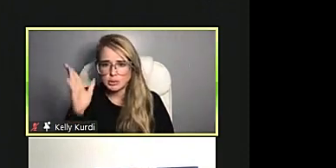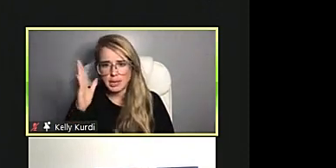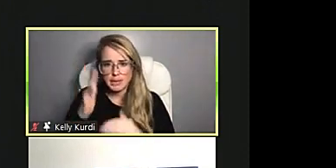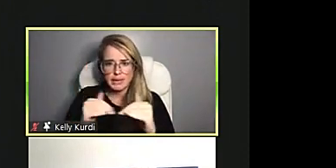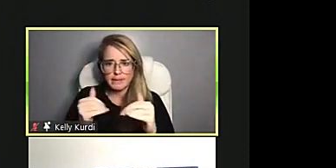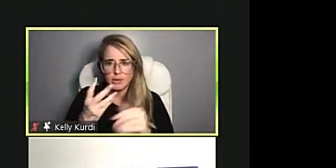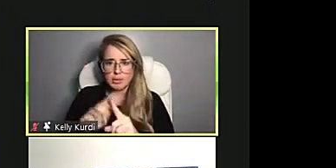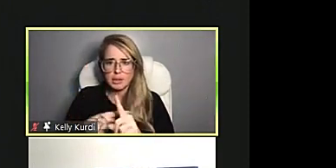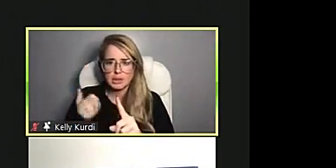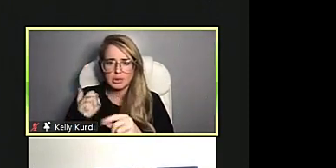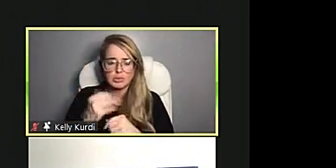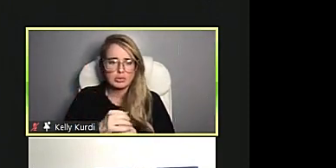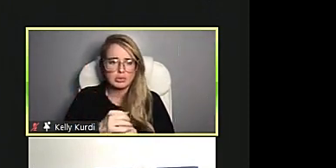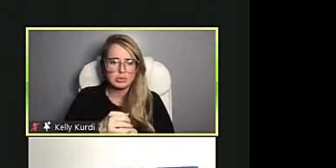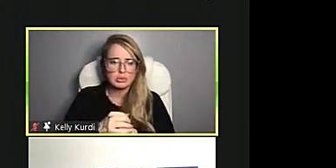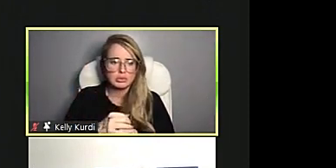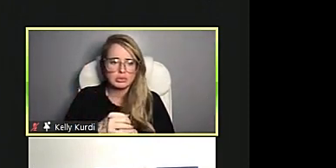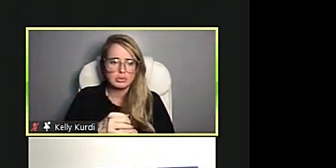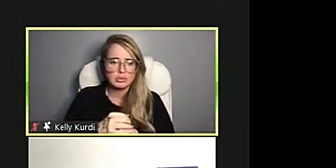ago?